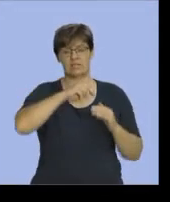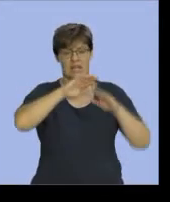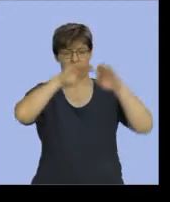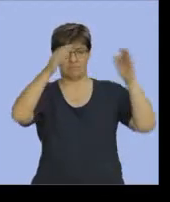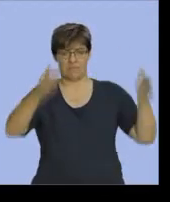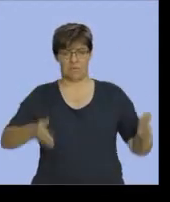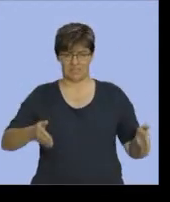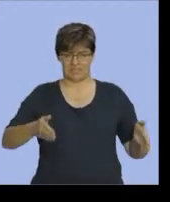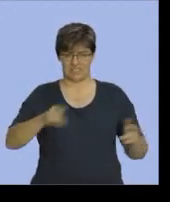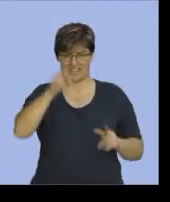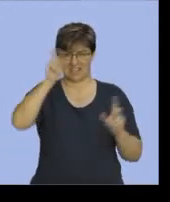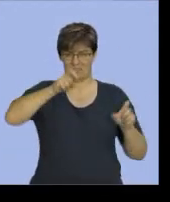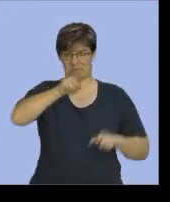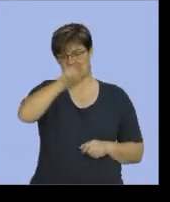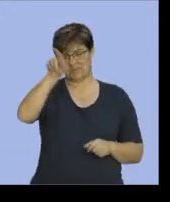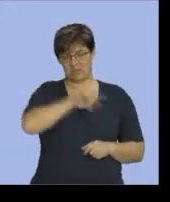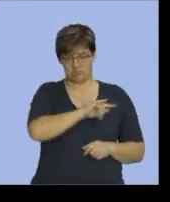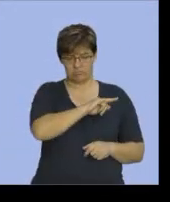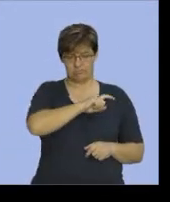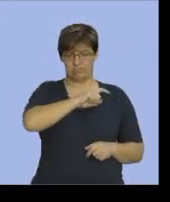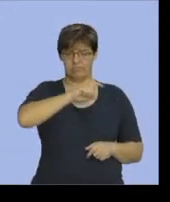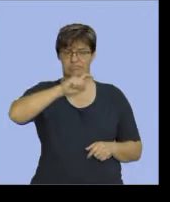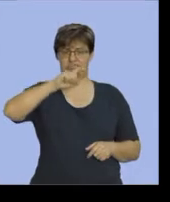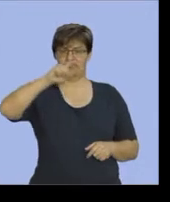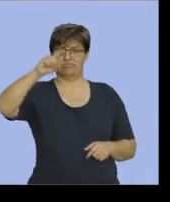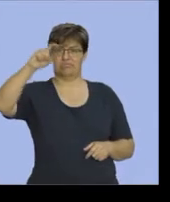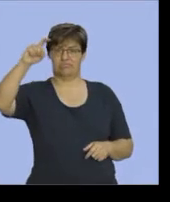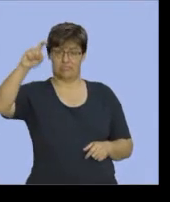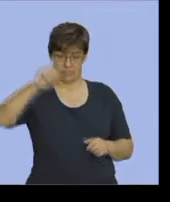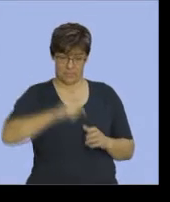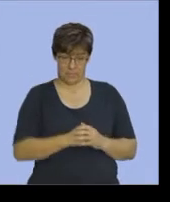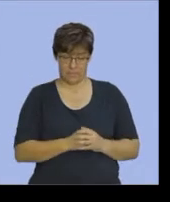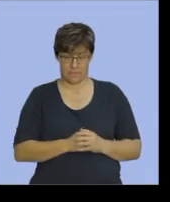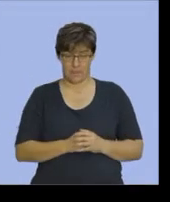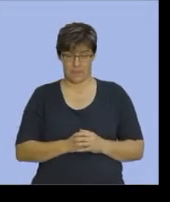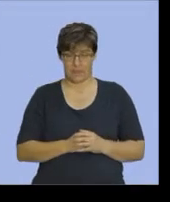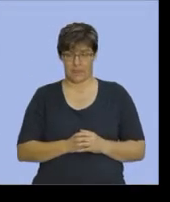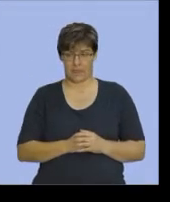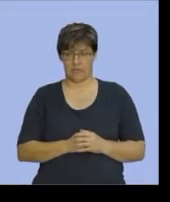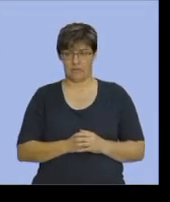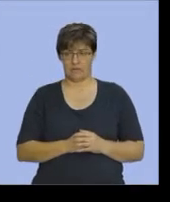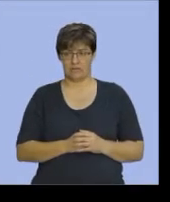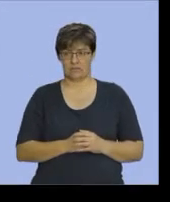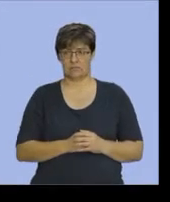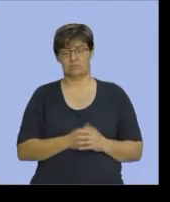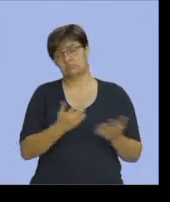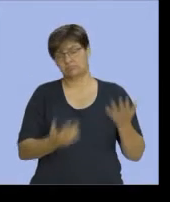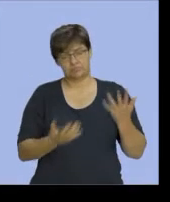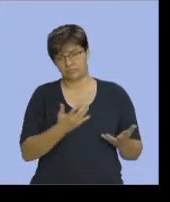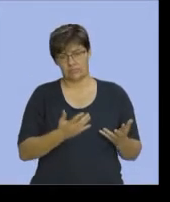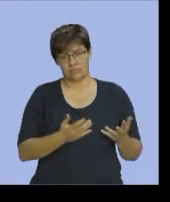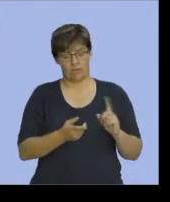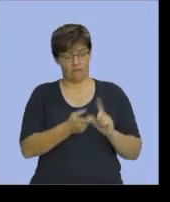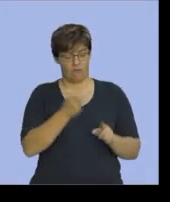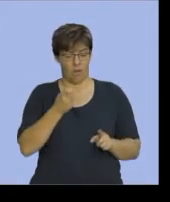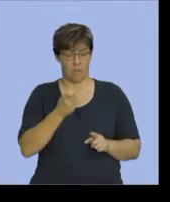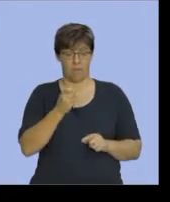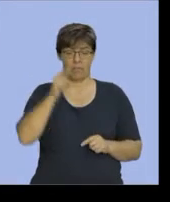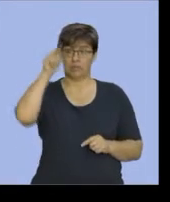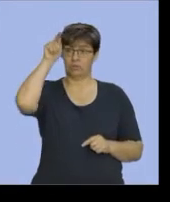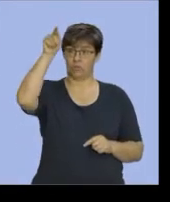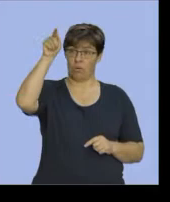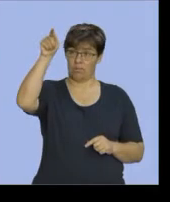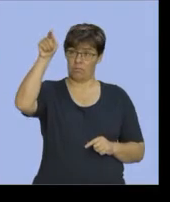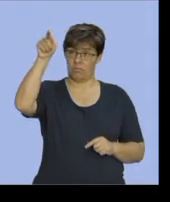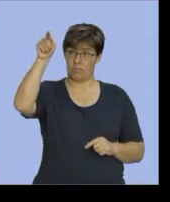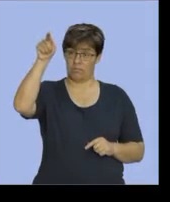takes tourists to the top of the Table Mountain, right? What we will want to know is if the